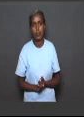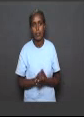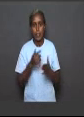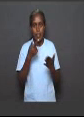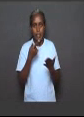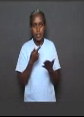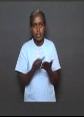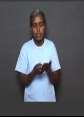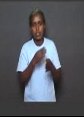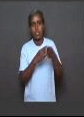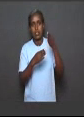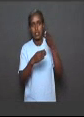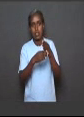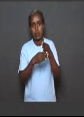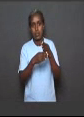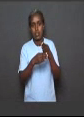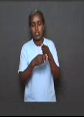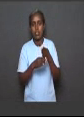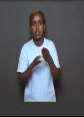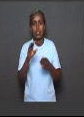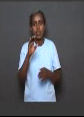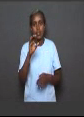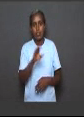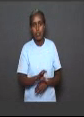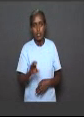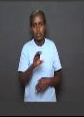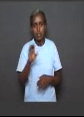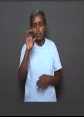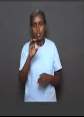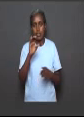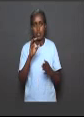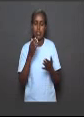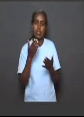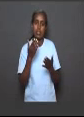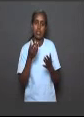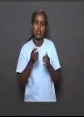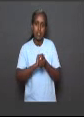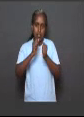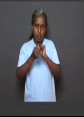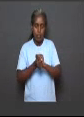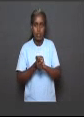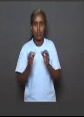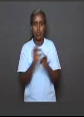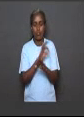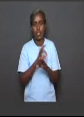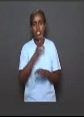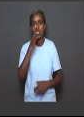These are the steps in finding the inverse of a function f.